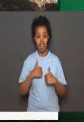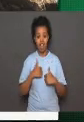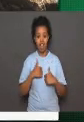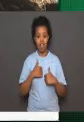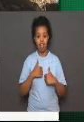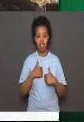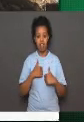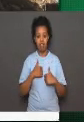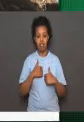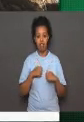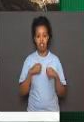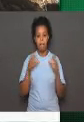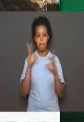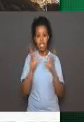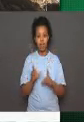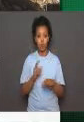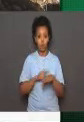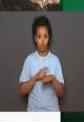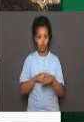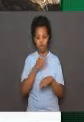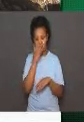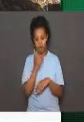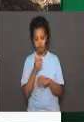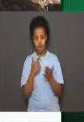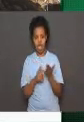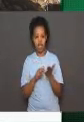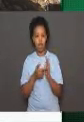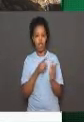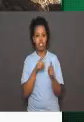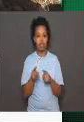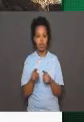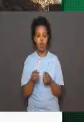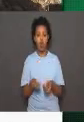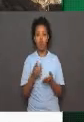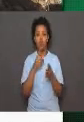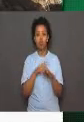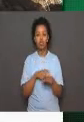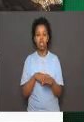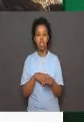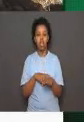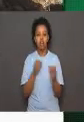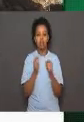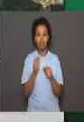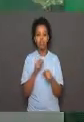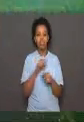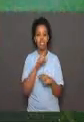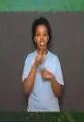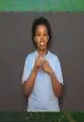winter. This means that they instinctively sleep through all the winter